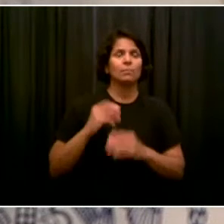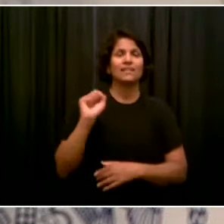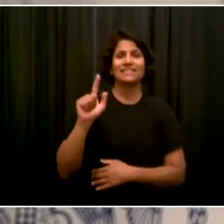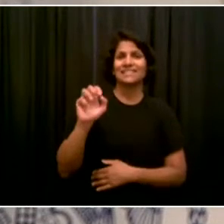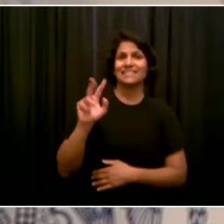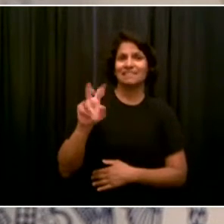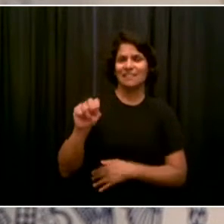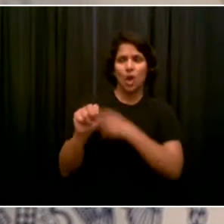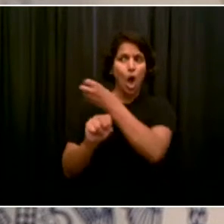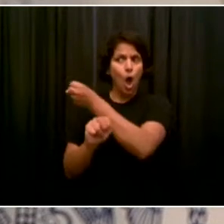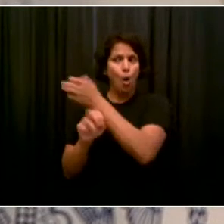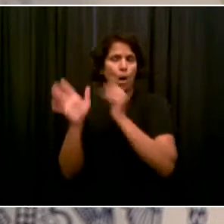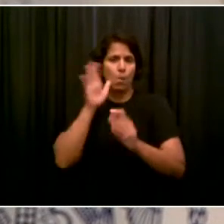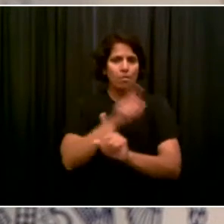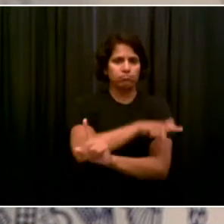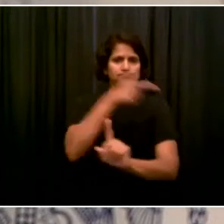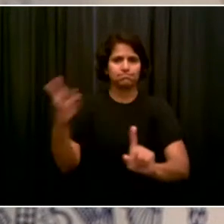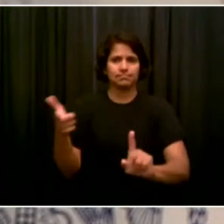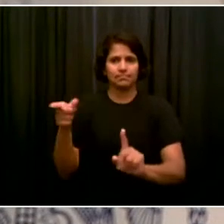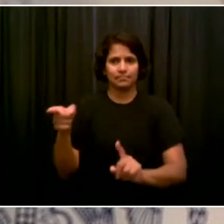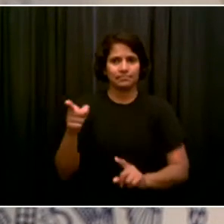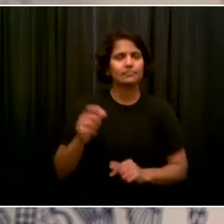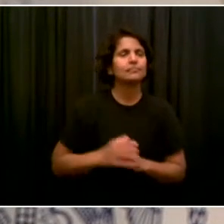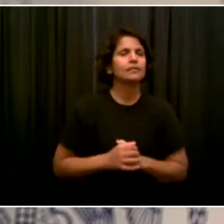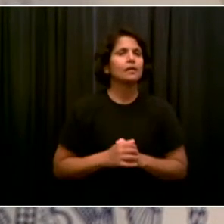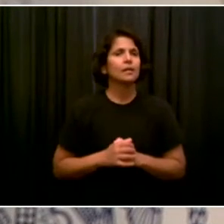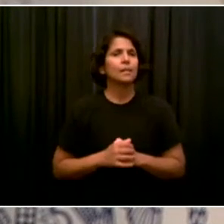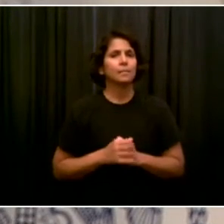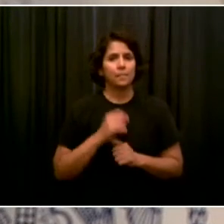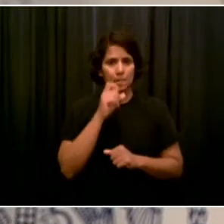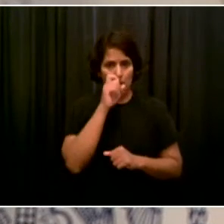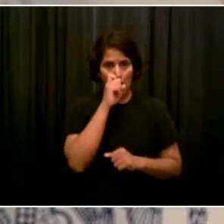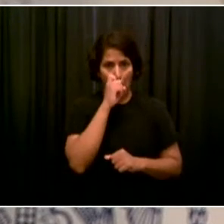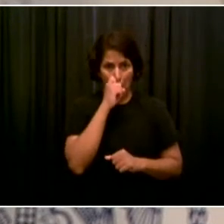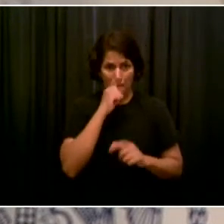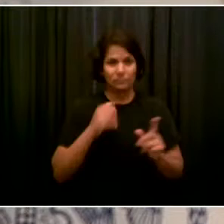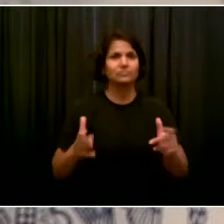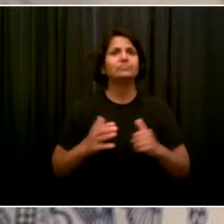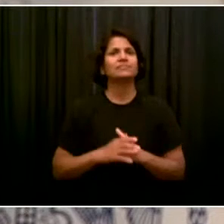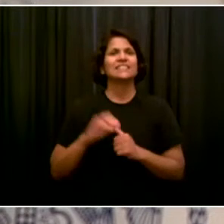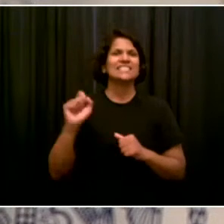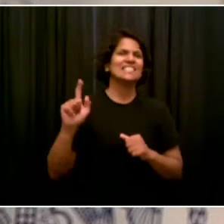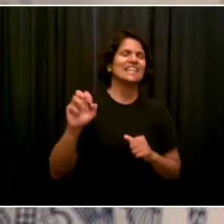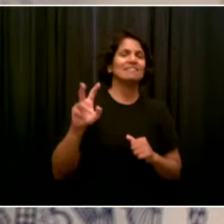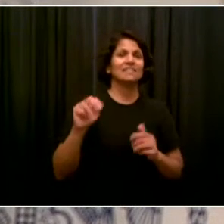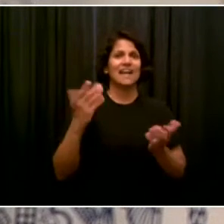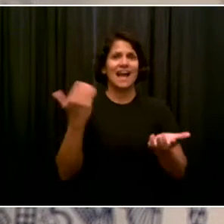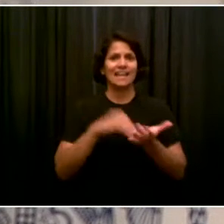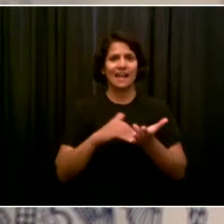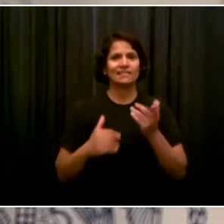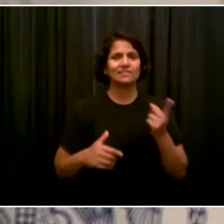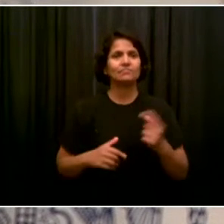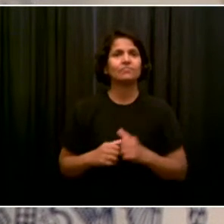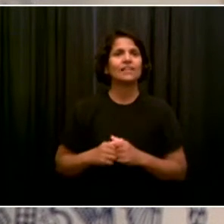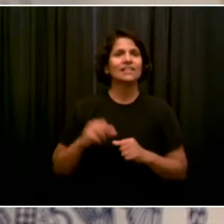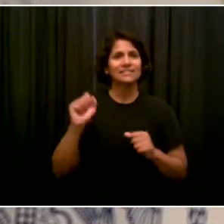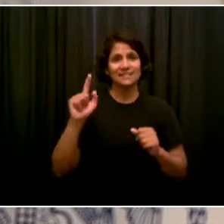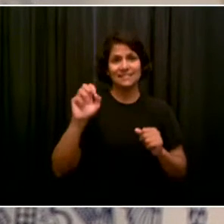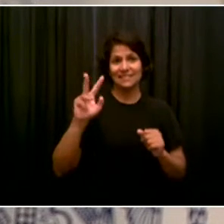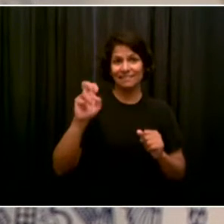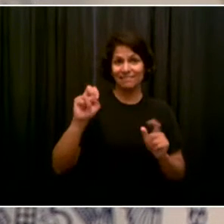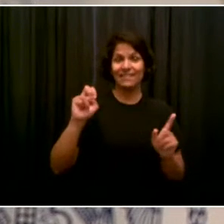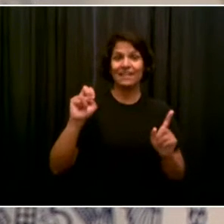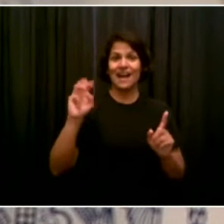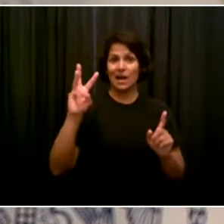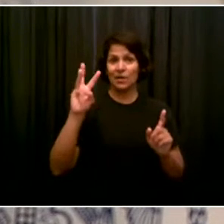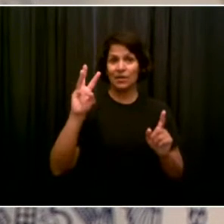a double bill appearance, twin bill of himself, Steve Levin today. And as I said, I came up with